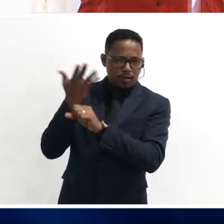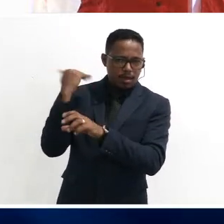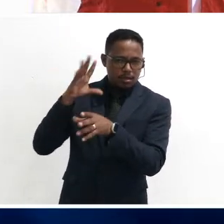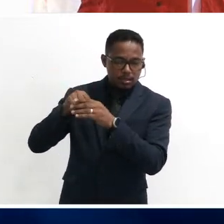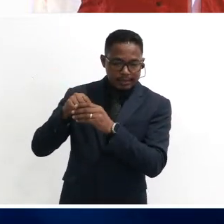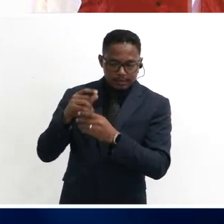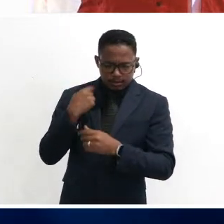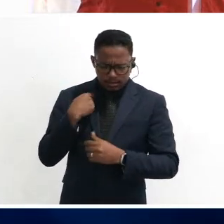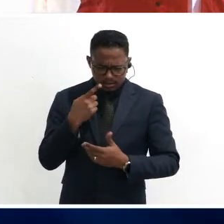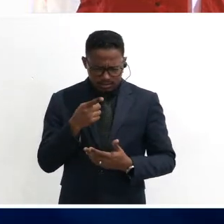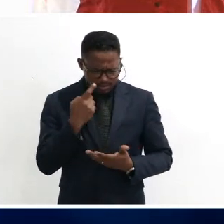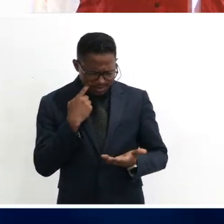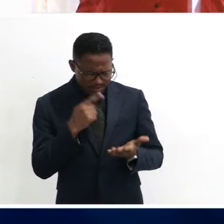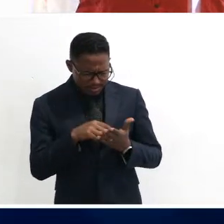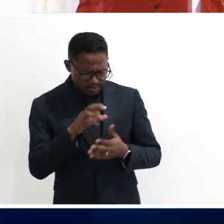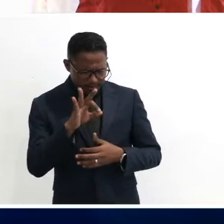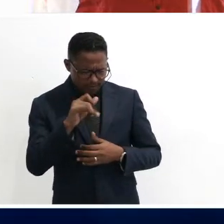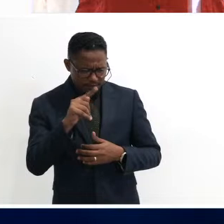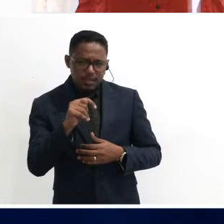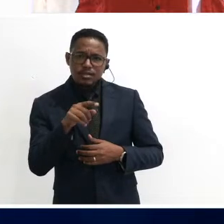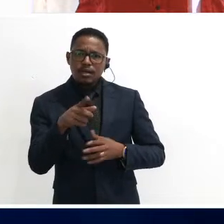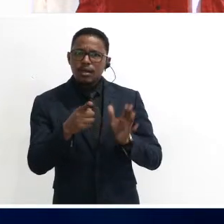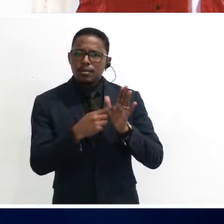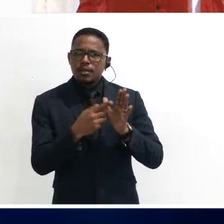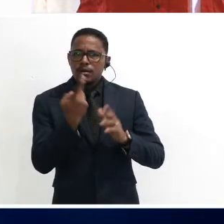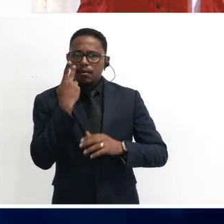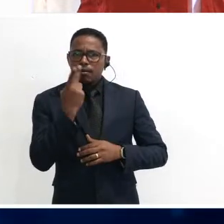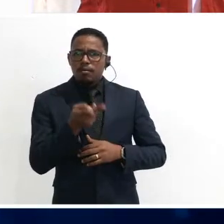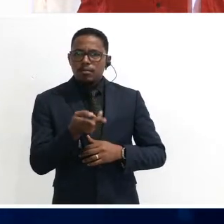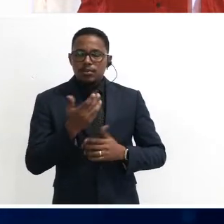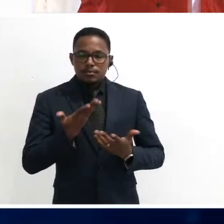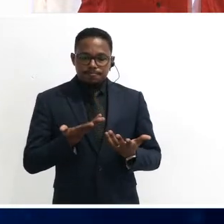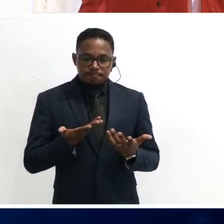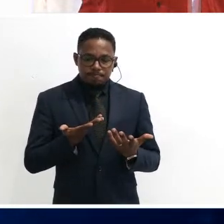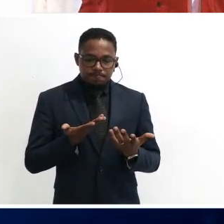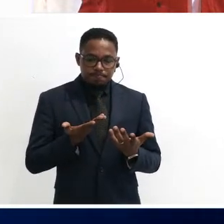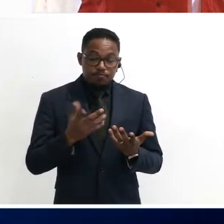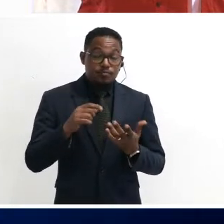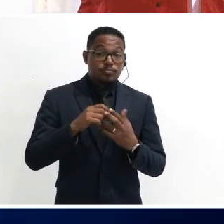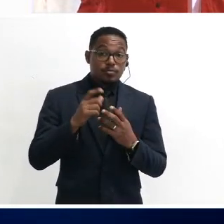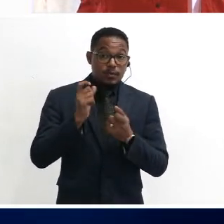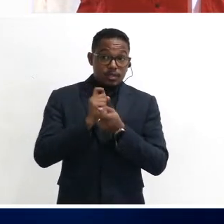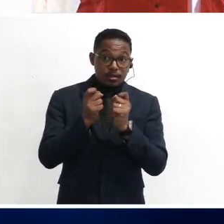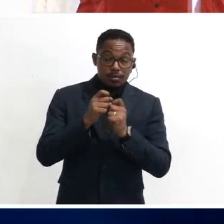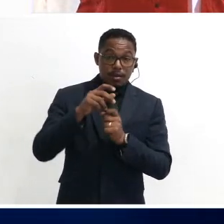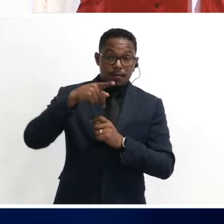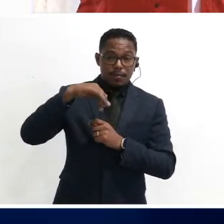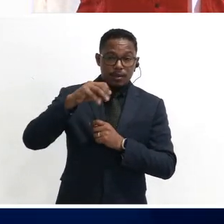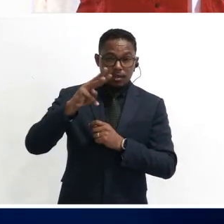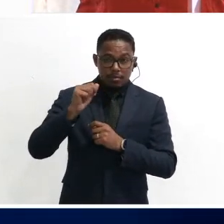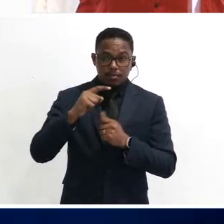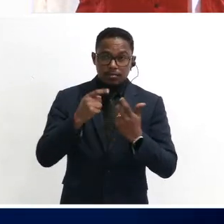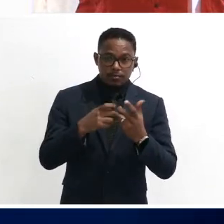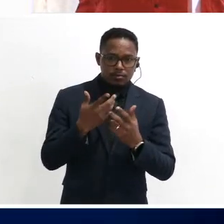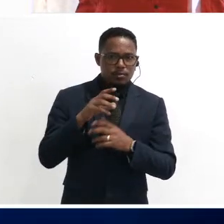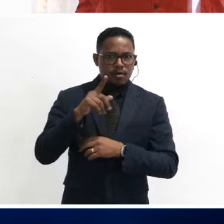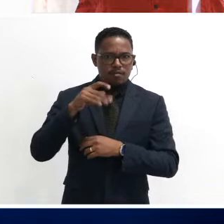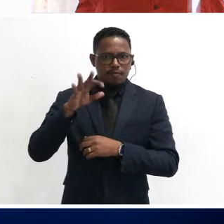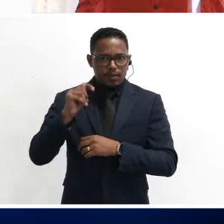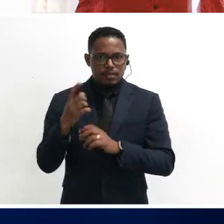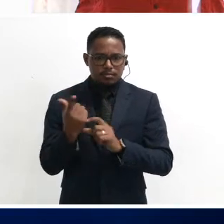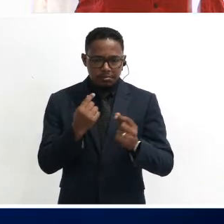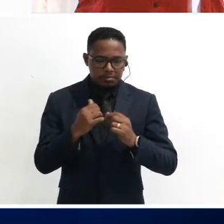the same kinds of sputtering and plasma etching and stuff that was done in a fab, but we were using it for